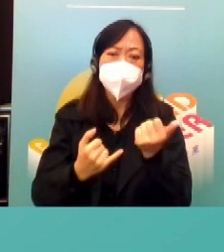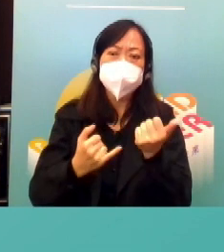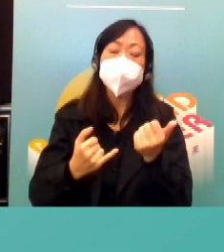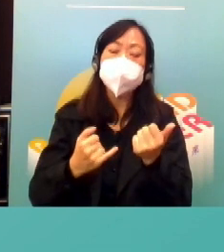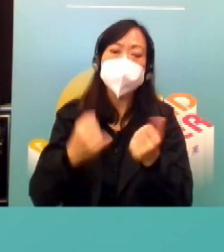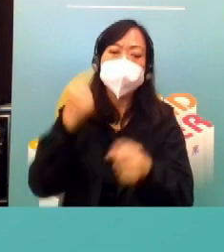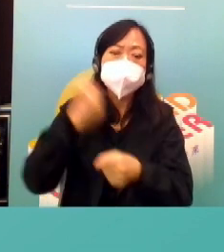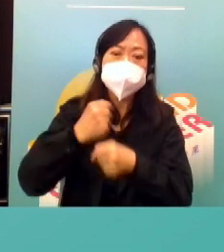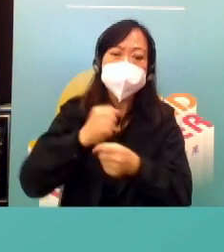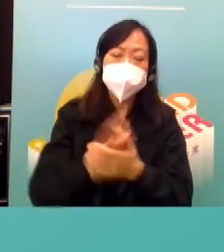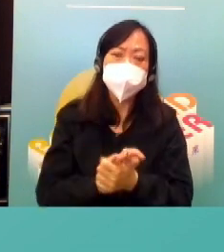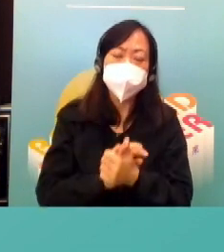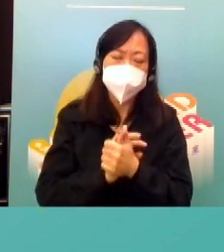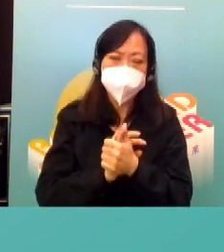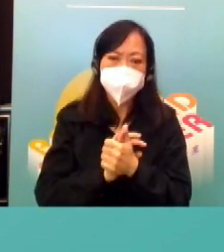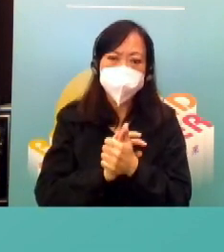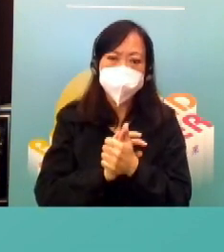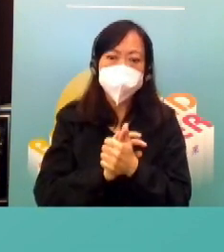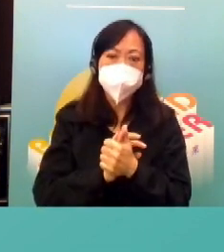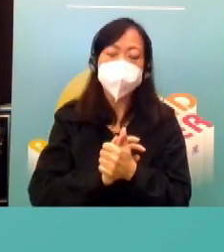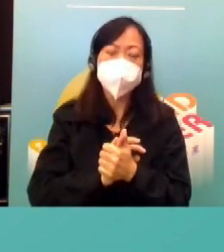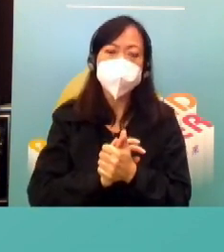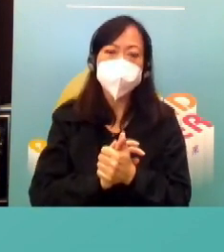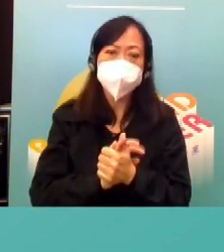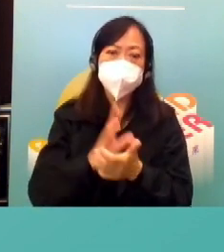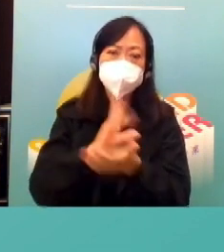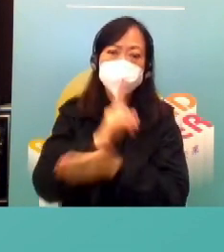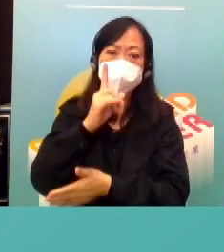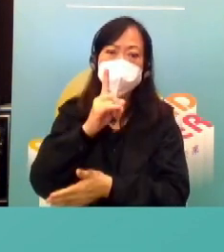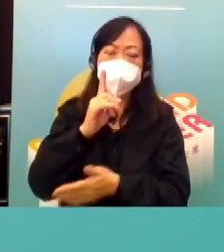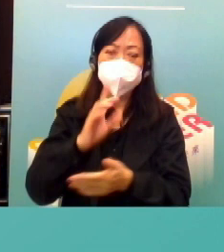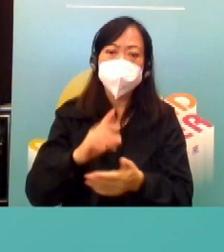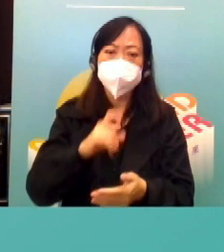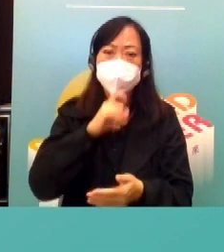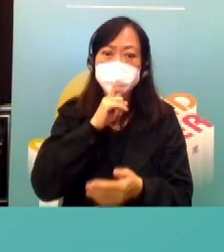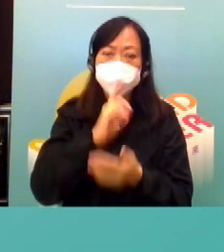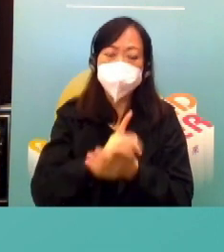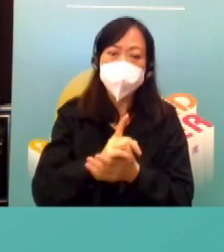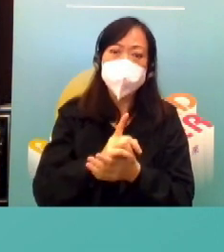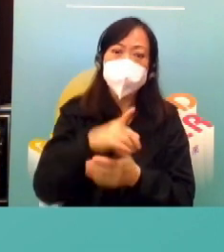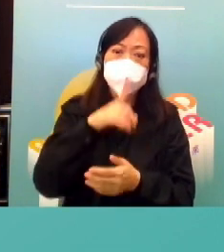$16 million a year for 10 years. So it will be